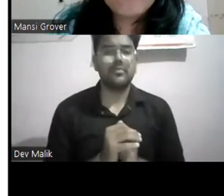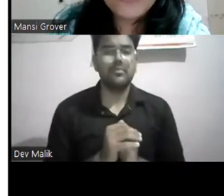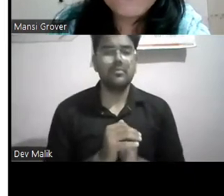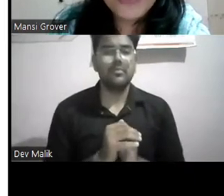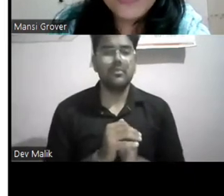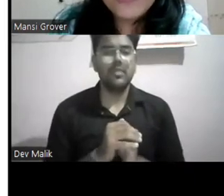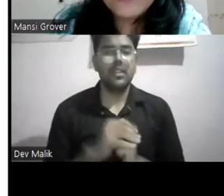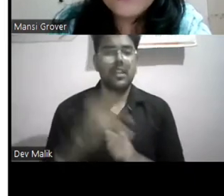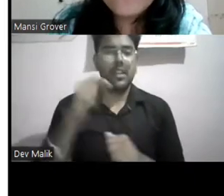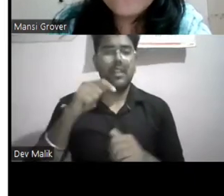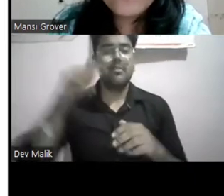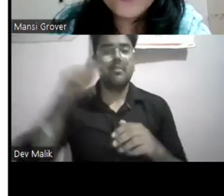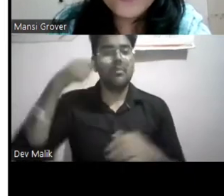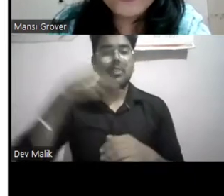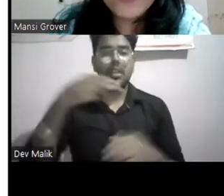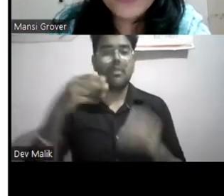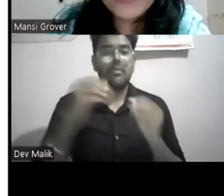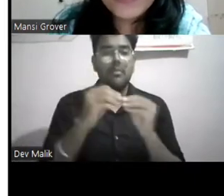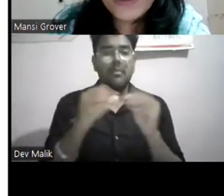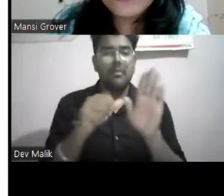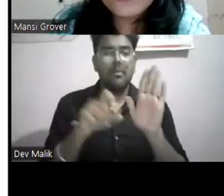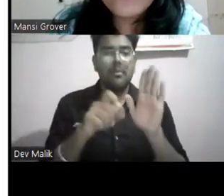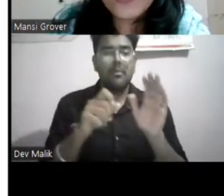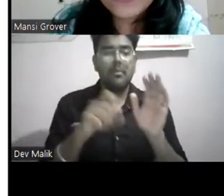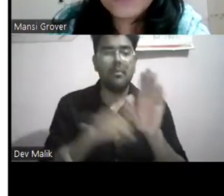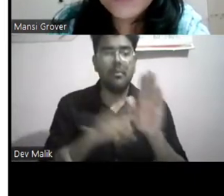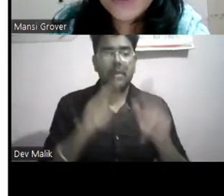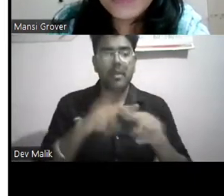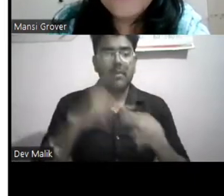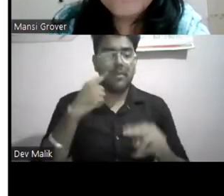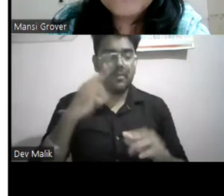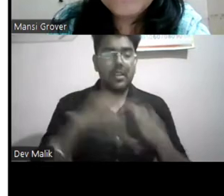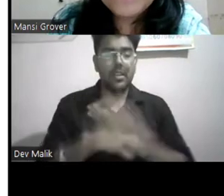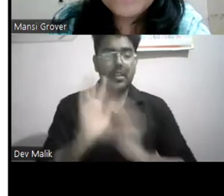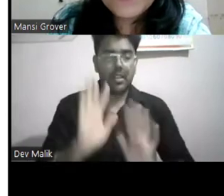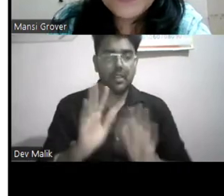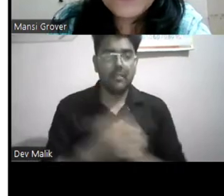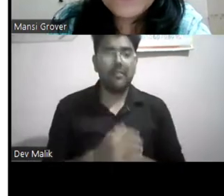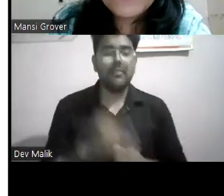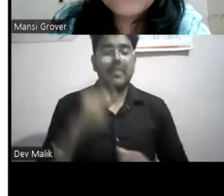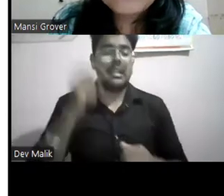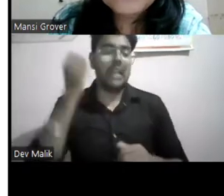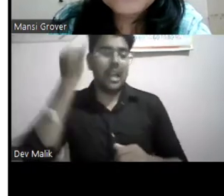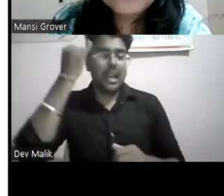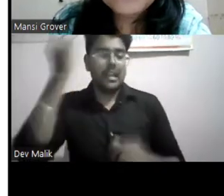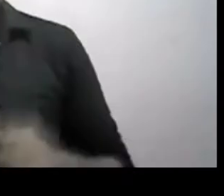from the film Barfi, which will give you a clear idea of what I'm telling.